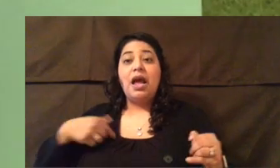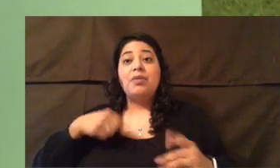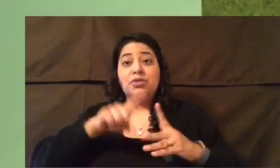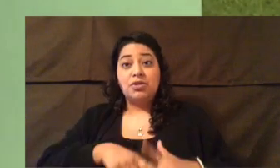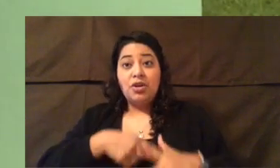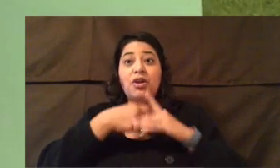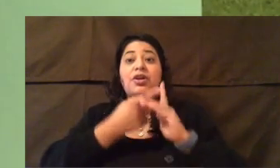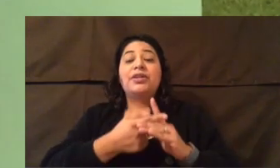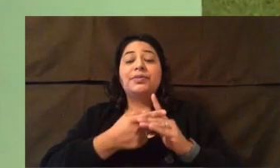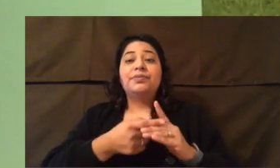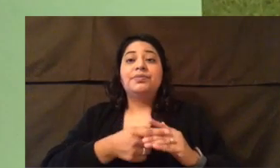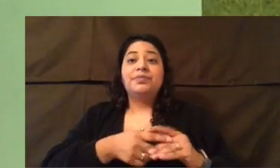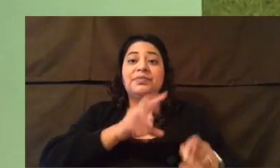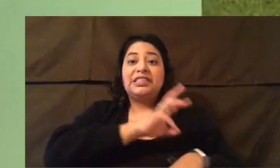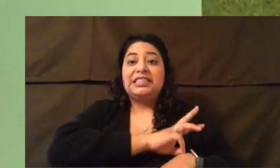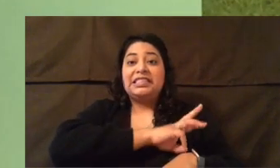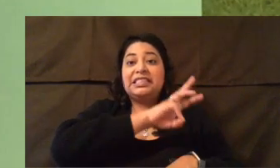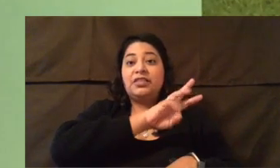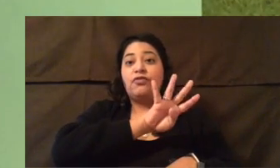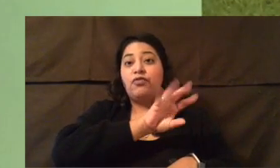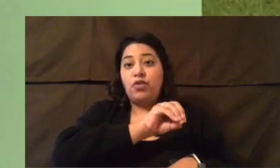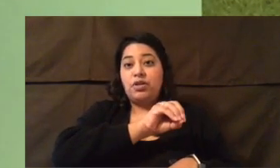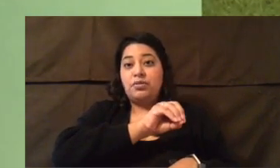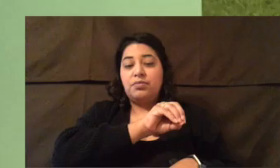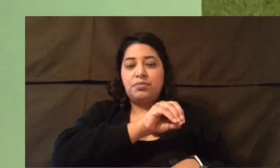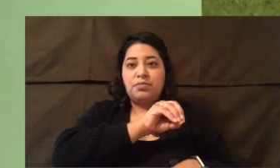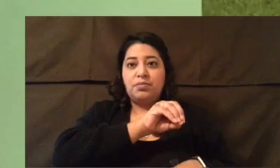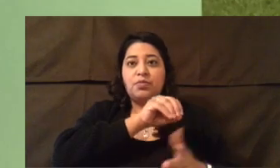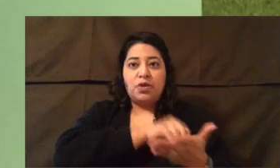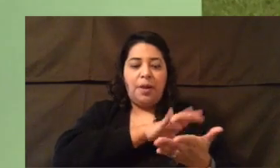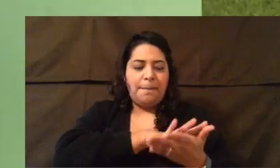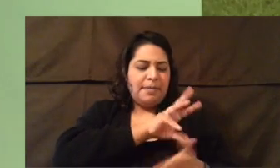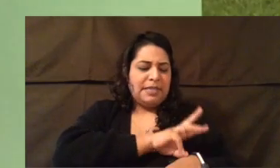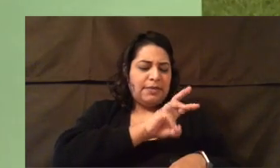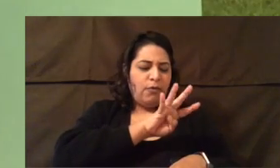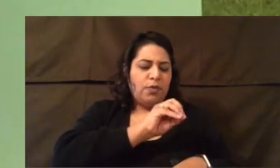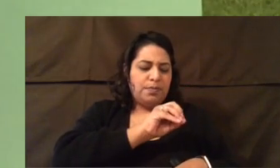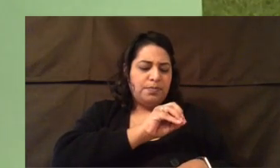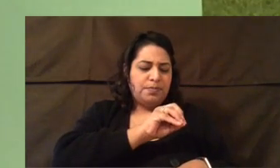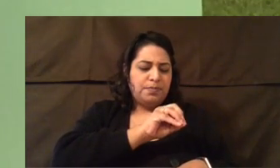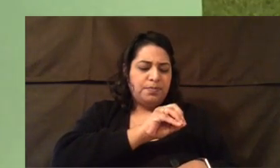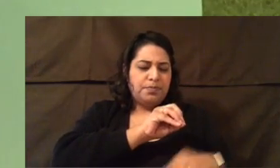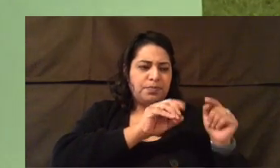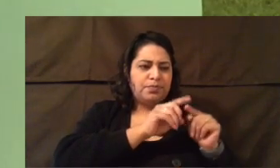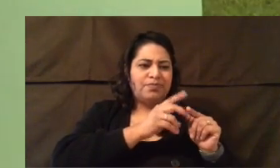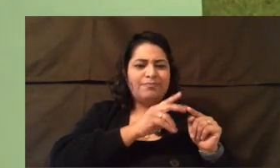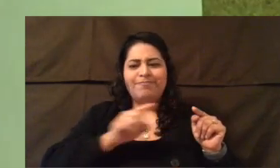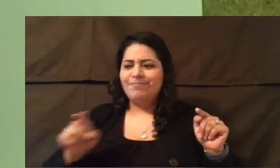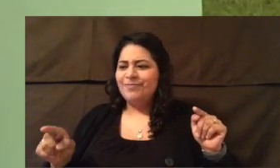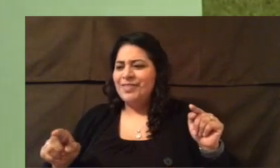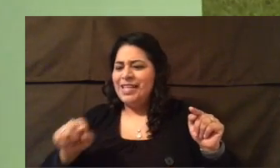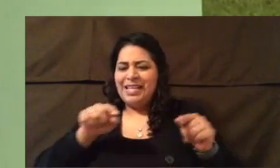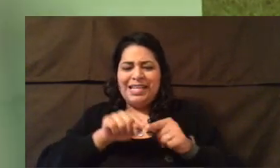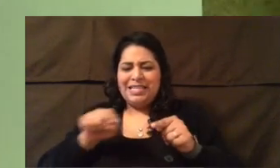All right, so I'm starting at 6:40 p.m., right? Now, when